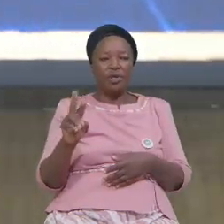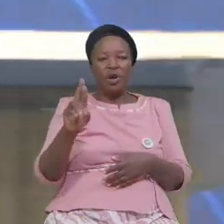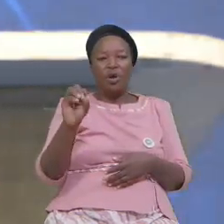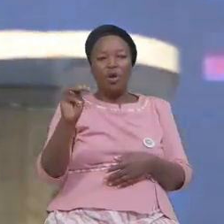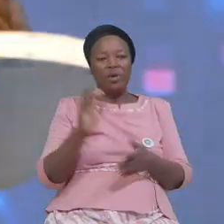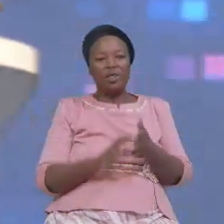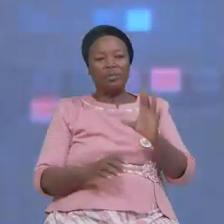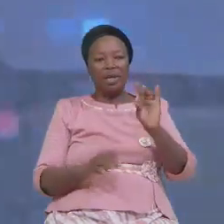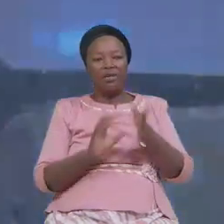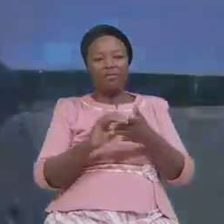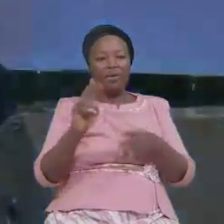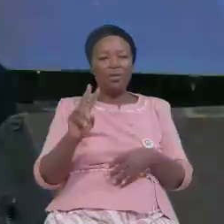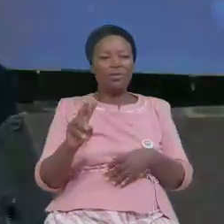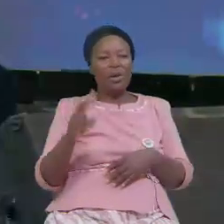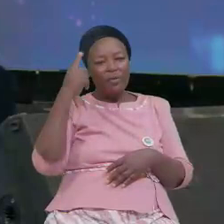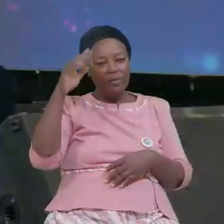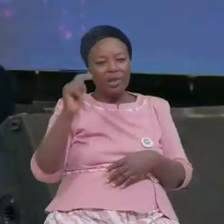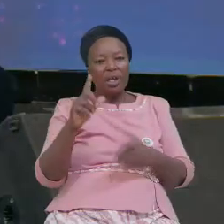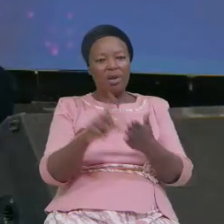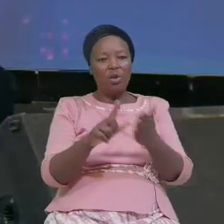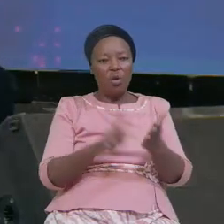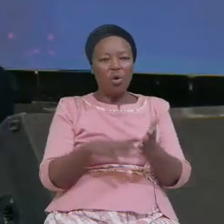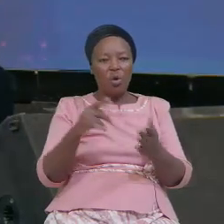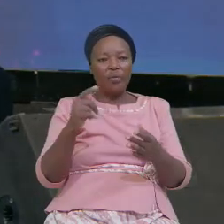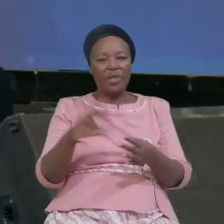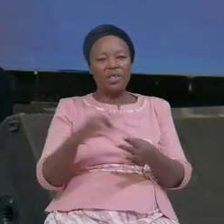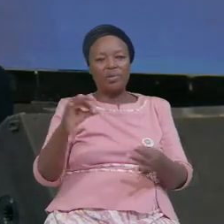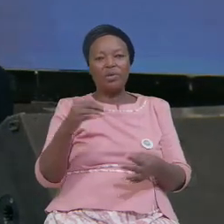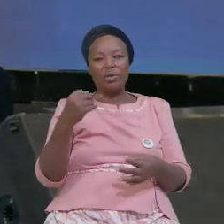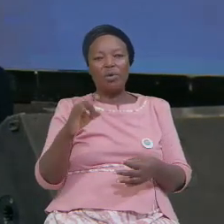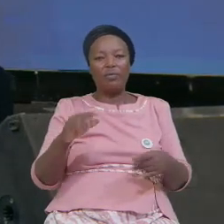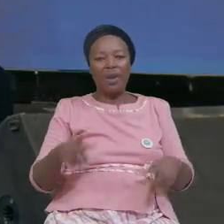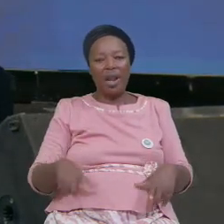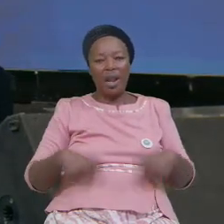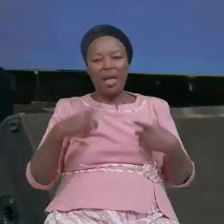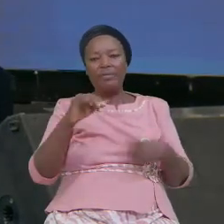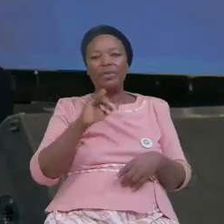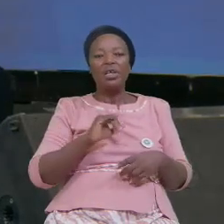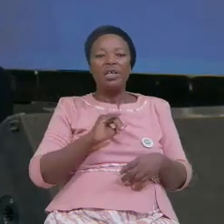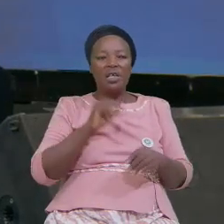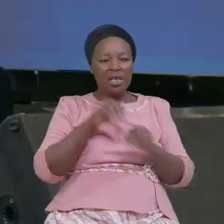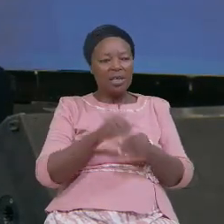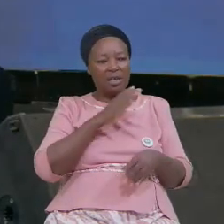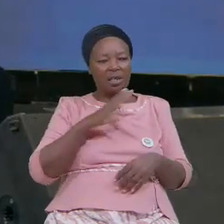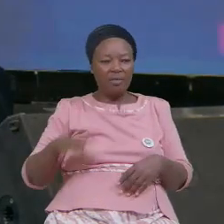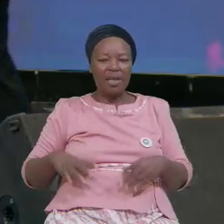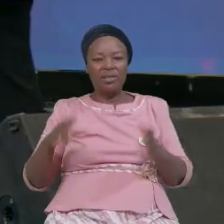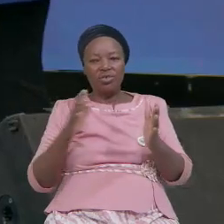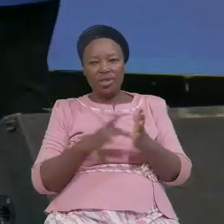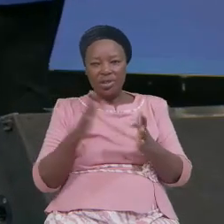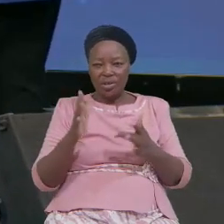verse 2, it says, the law of the Spirit of life in Christ Jesus. You see that?